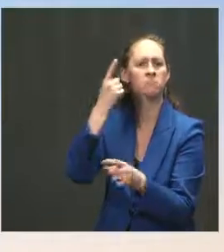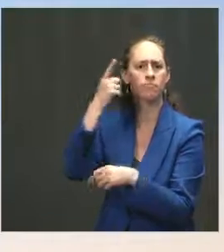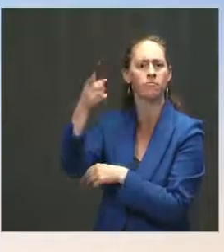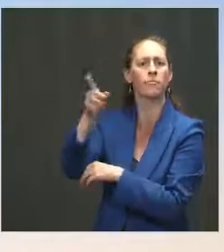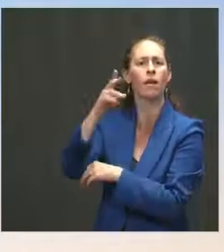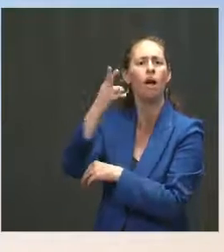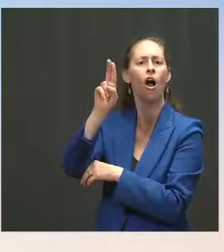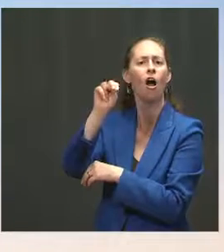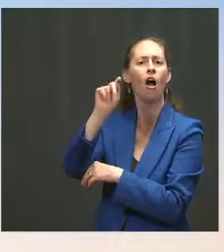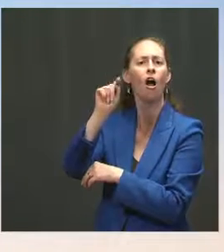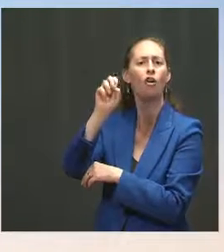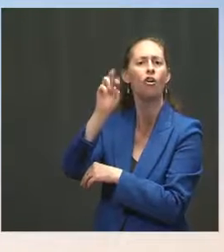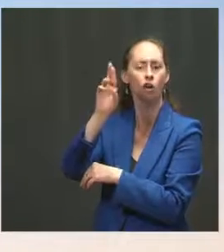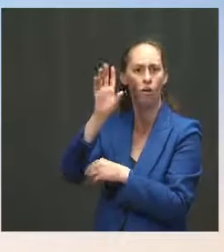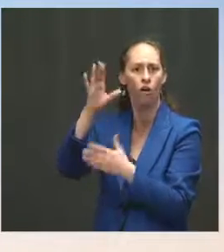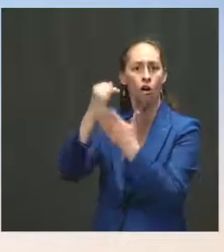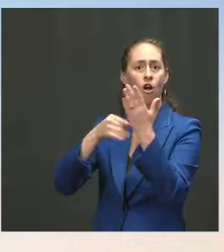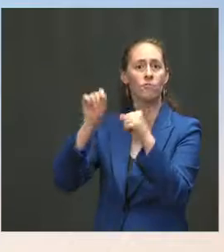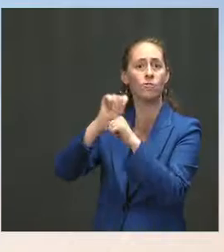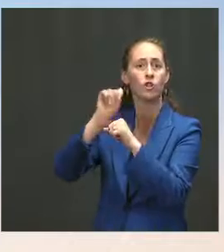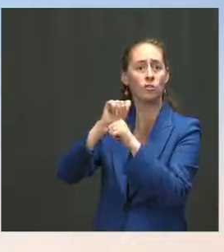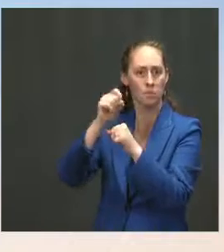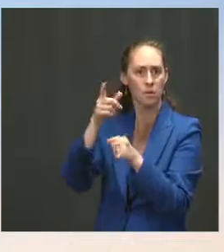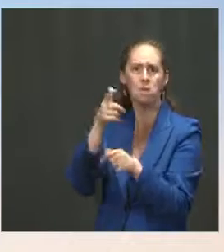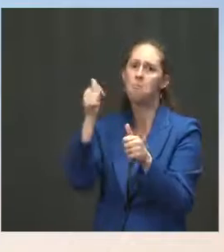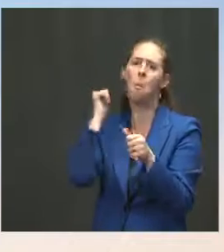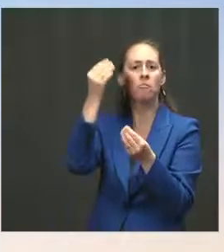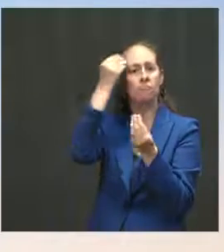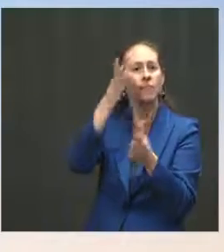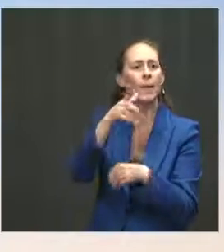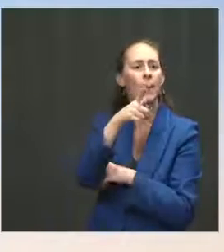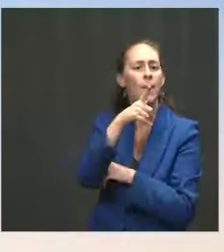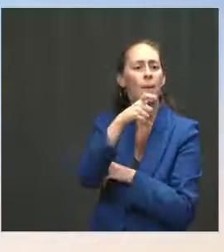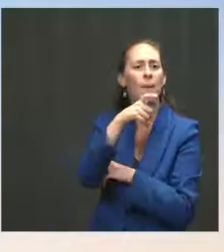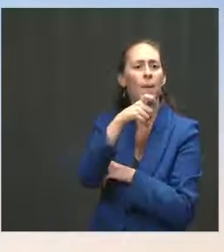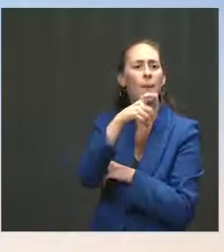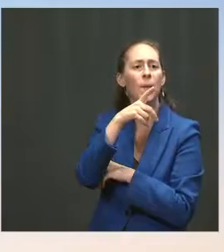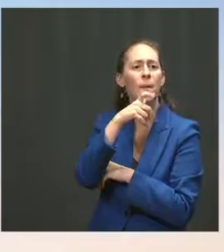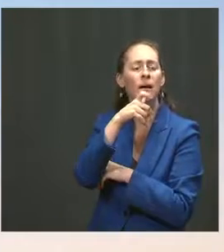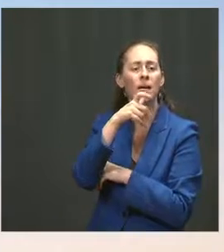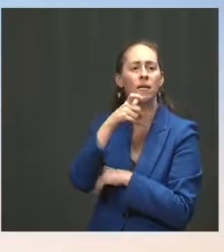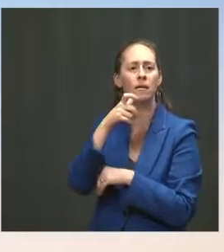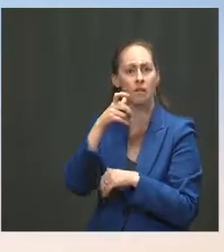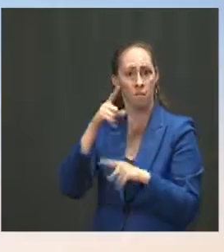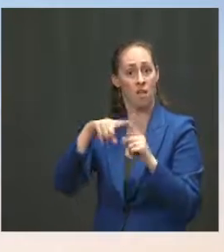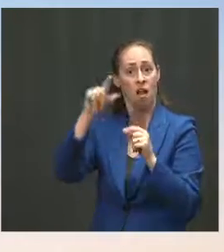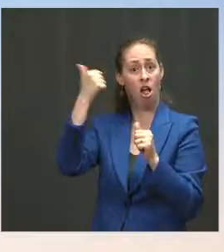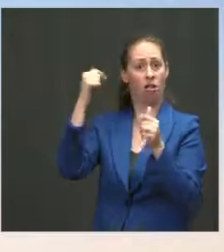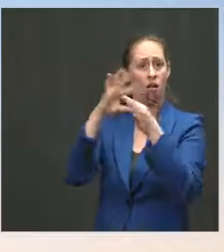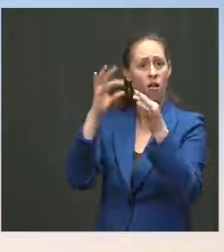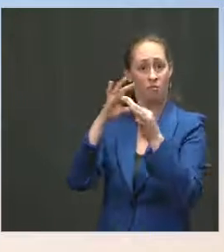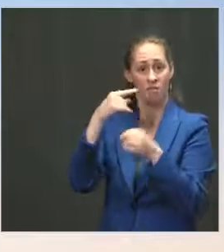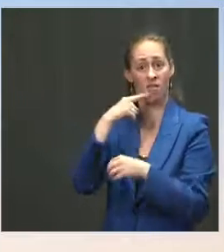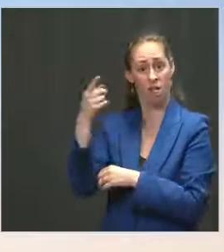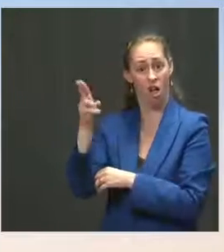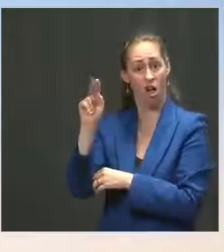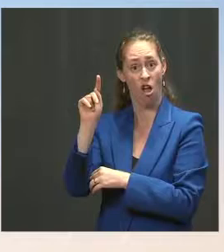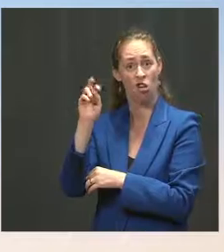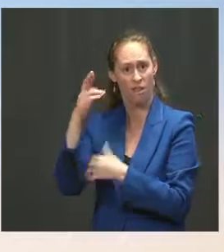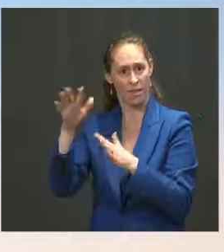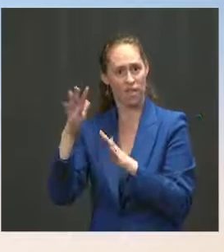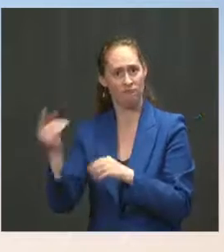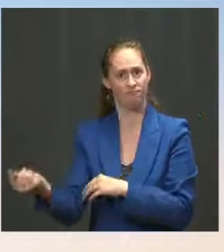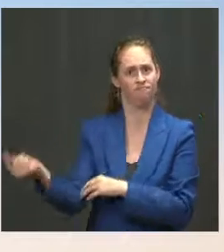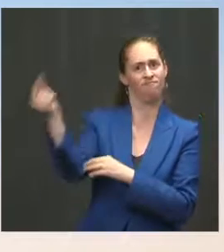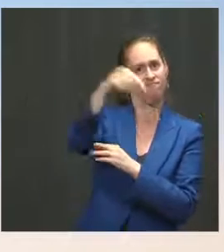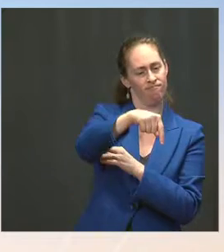attending his opening as well next month, and has said friends and families will be attending as well. Does the President or First Lady